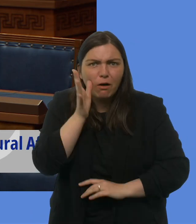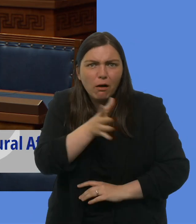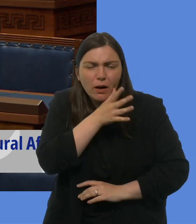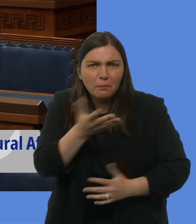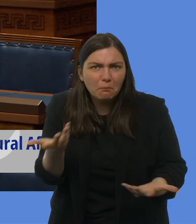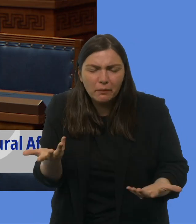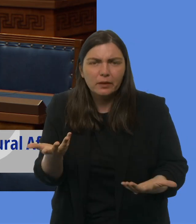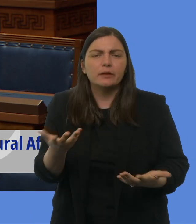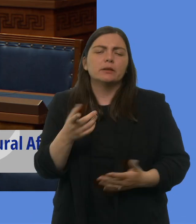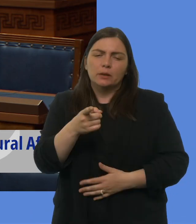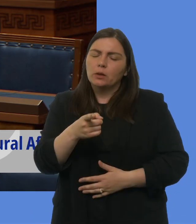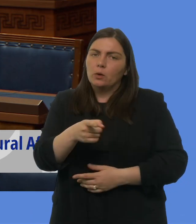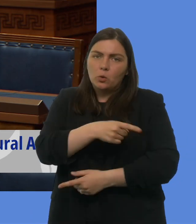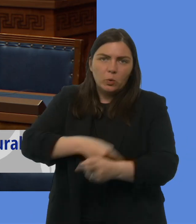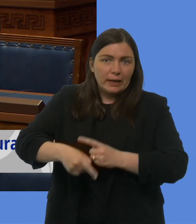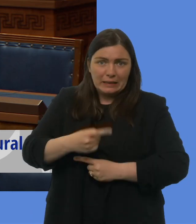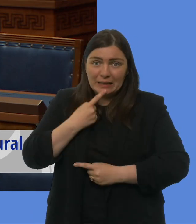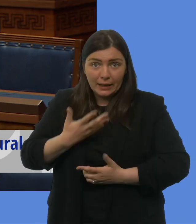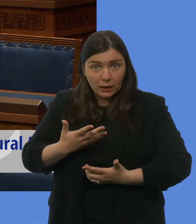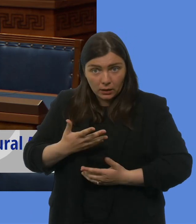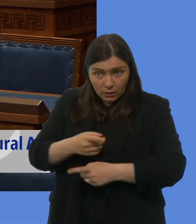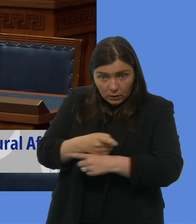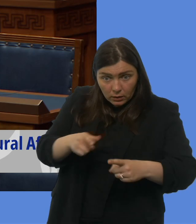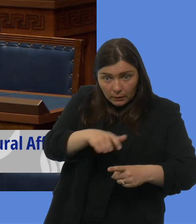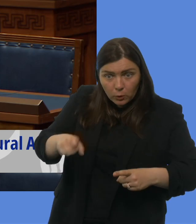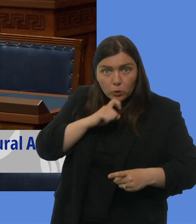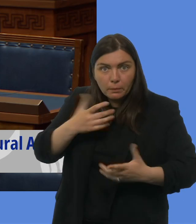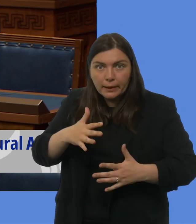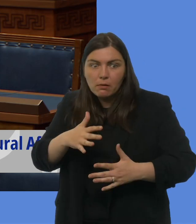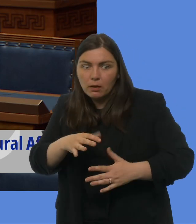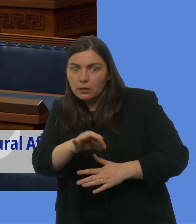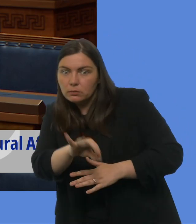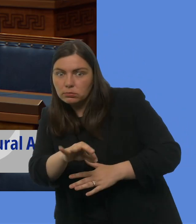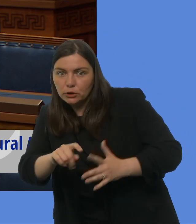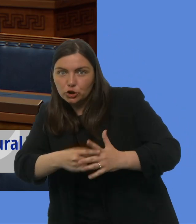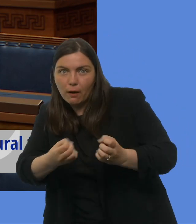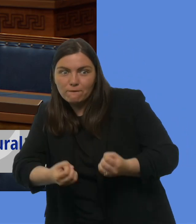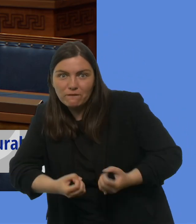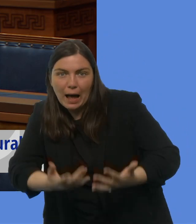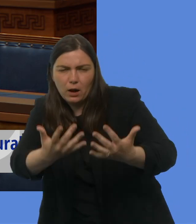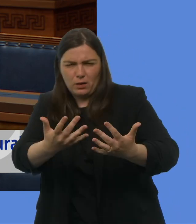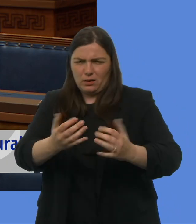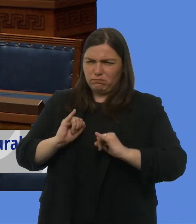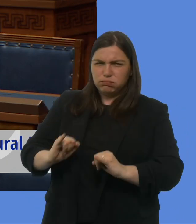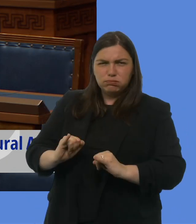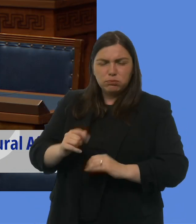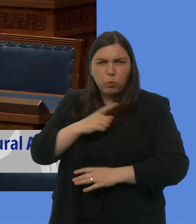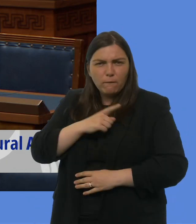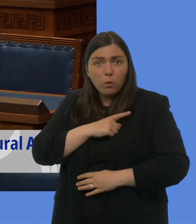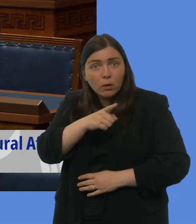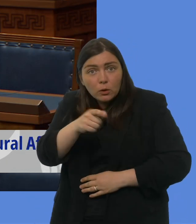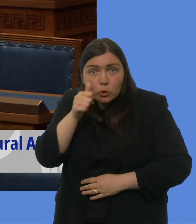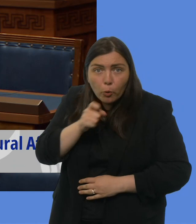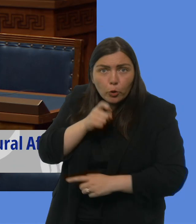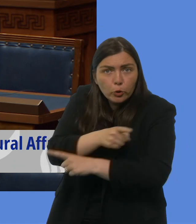with any information about those who were involved in these activities to contact the police. I'd also like to pay tribute and special thanks to the Northern Ireland